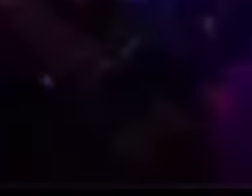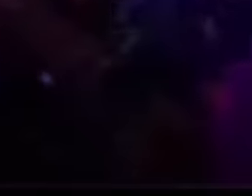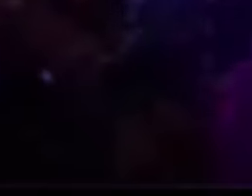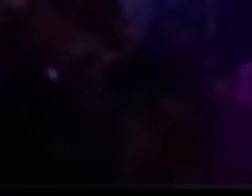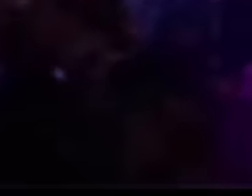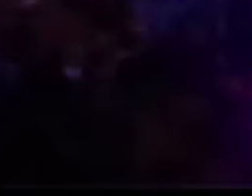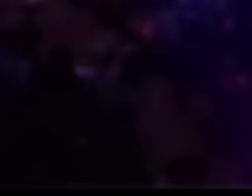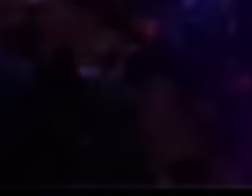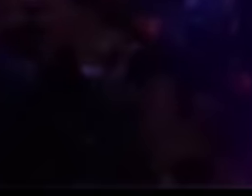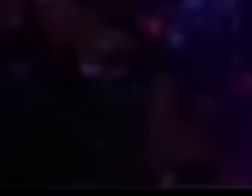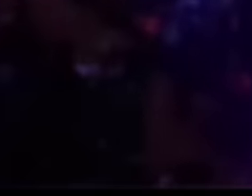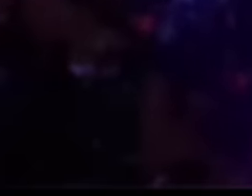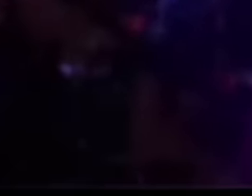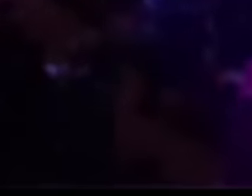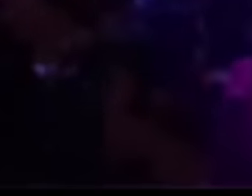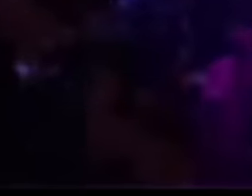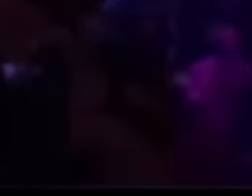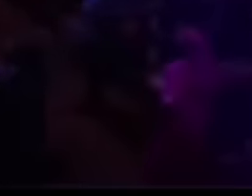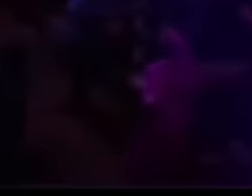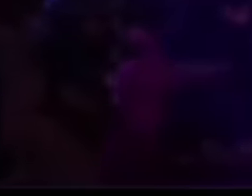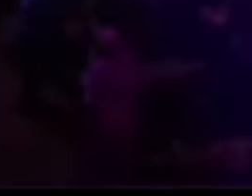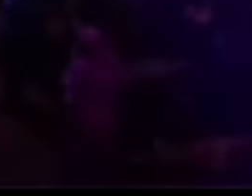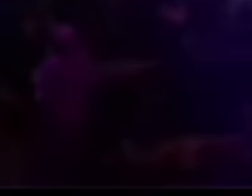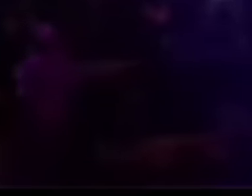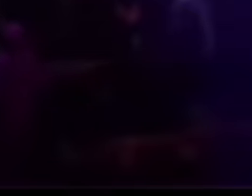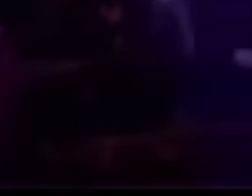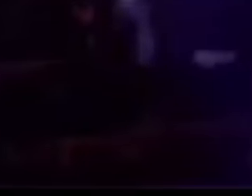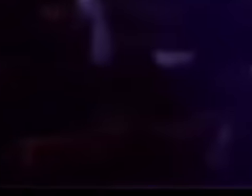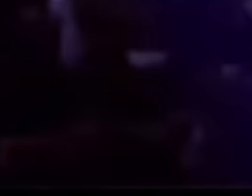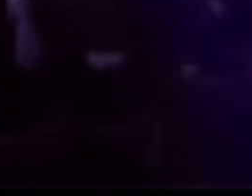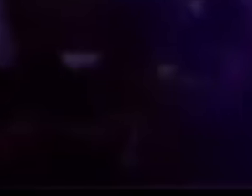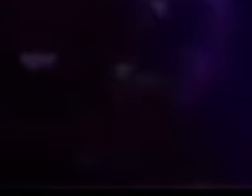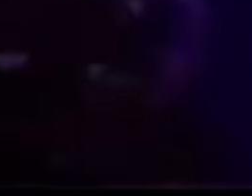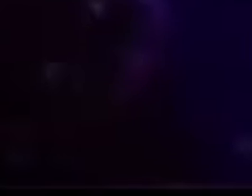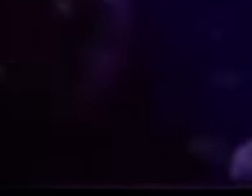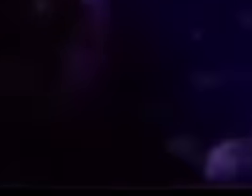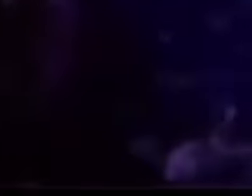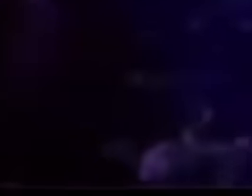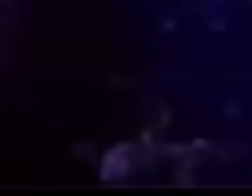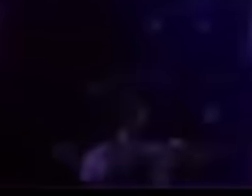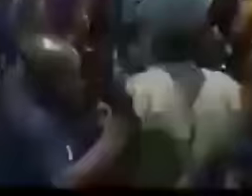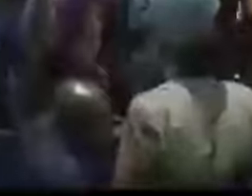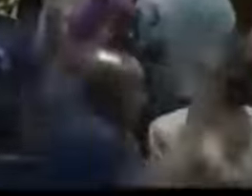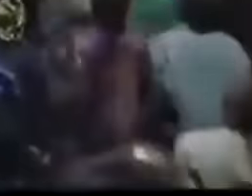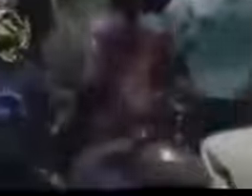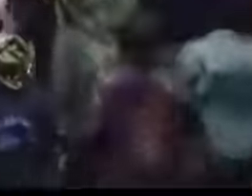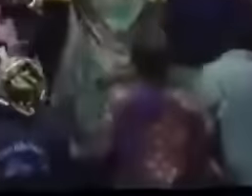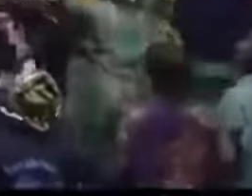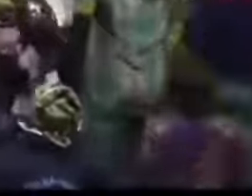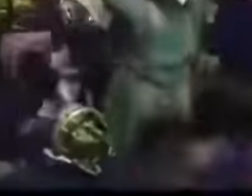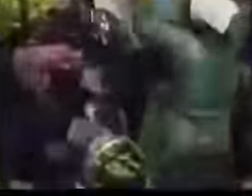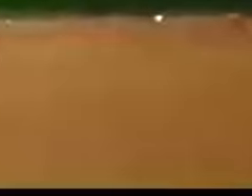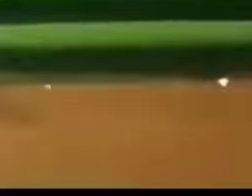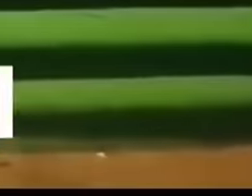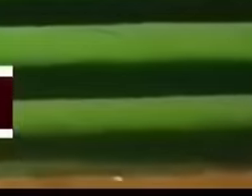kété tàbátí wọnú adúlọ́jọ́ wẹ́ńsẹ̀ nùmẹ́gbà 29 ó dìdájí ọjọ́ kẹta fúráìdé December 1 kato kuro Olorun ma da ma